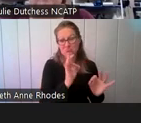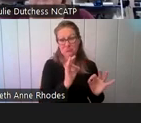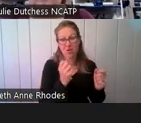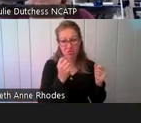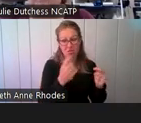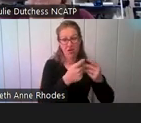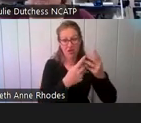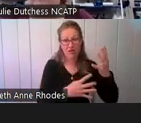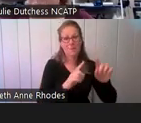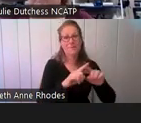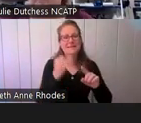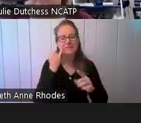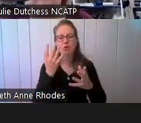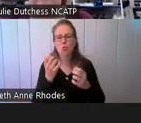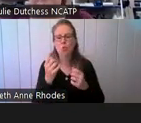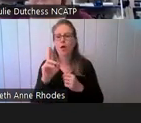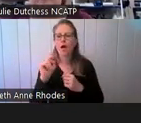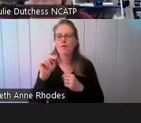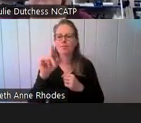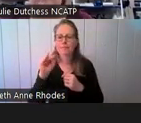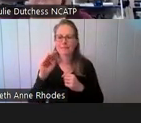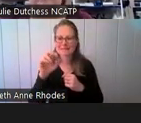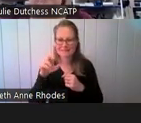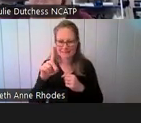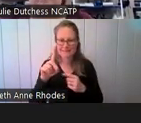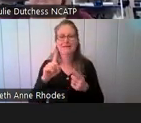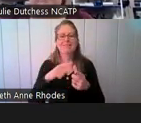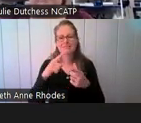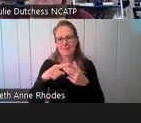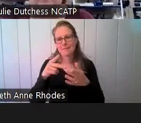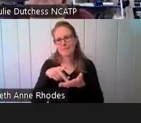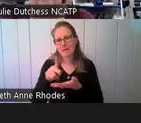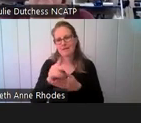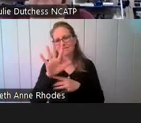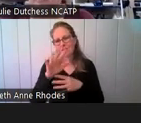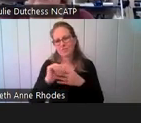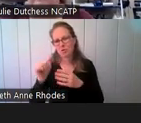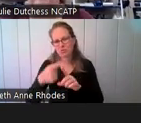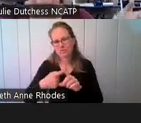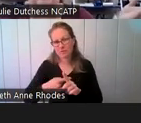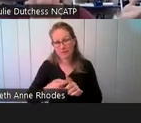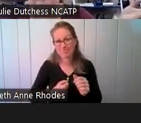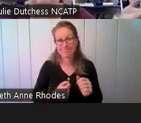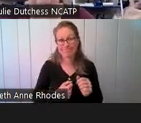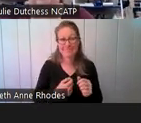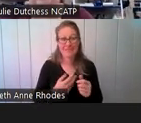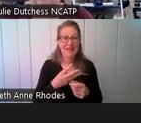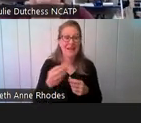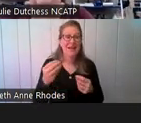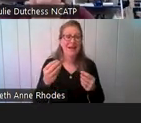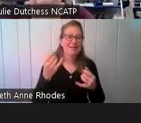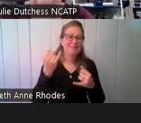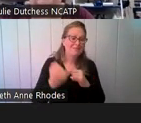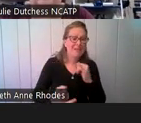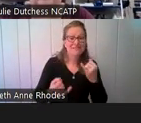want the unlimited of everything, then you would pay $5 a month. And then finally, just some other apps, if you want to jot